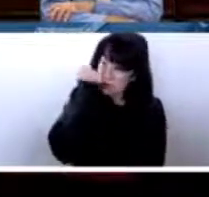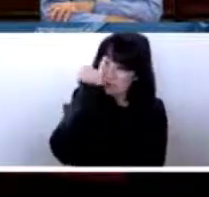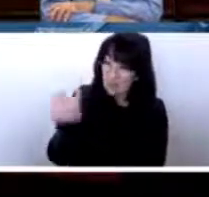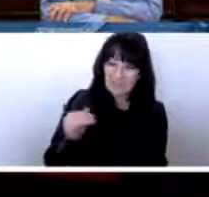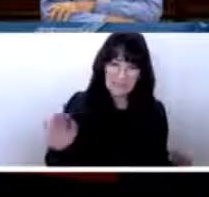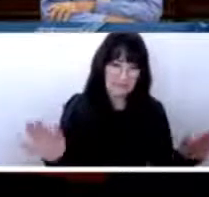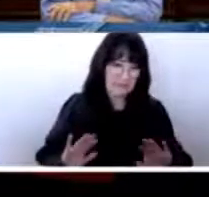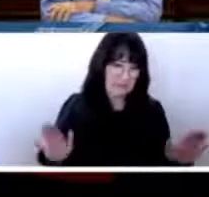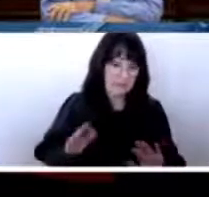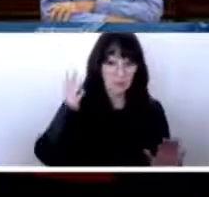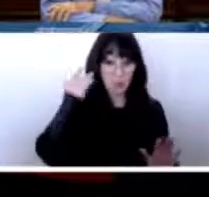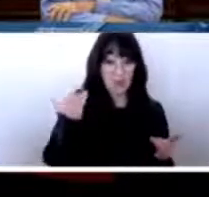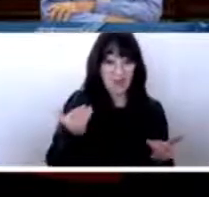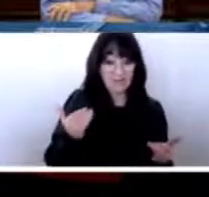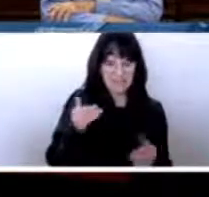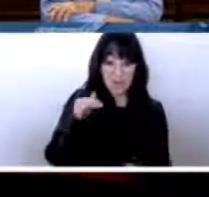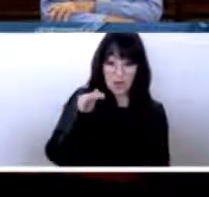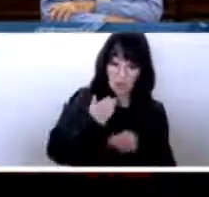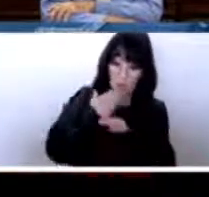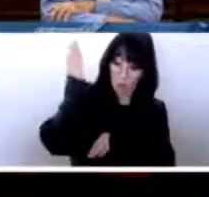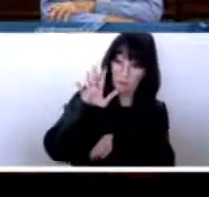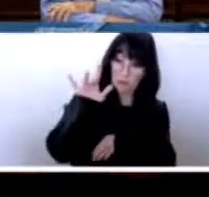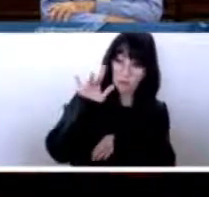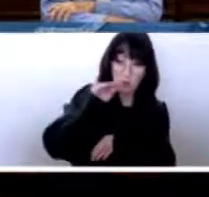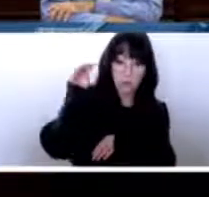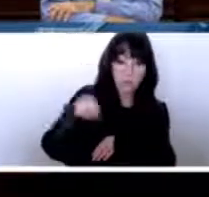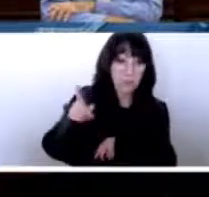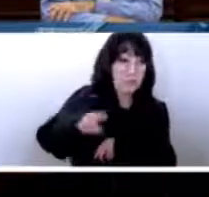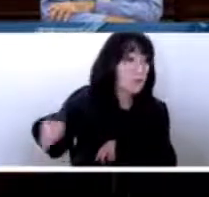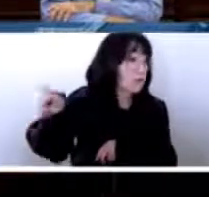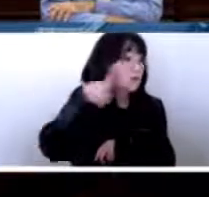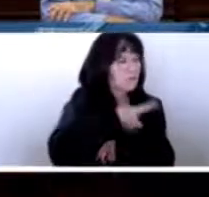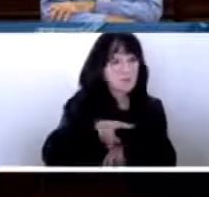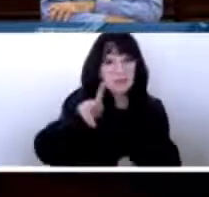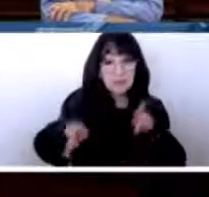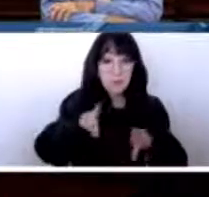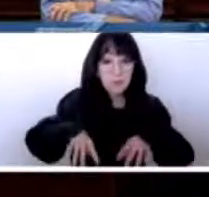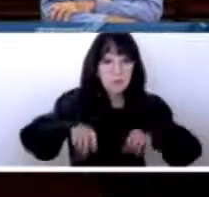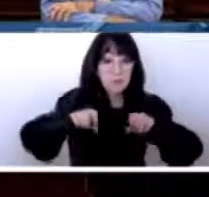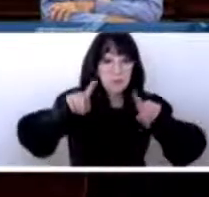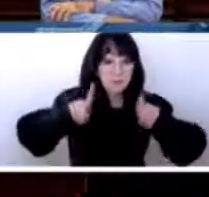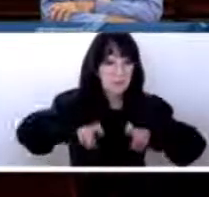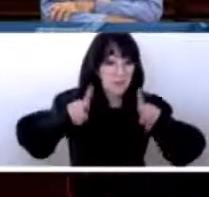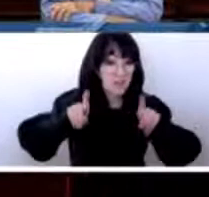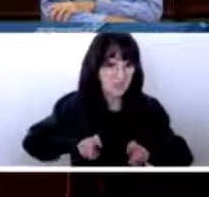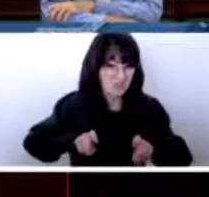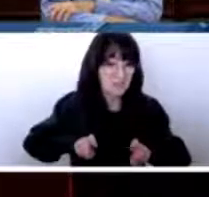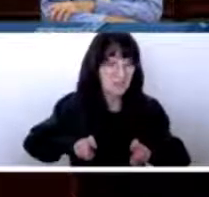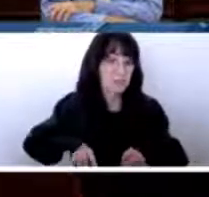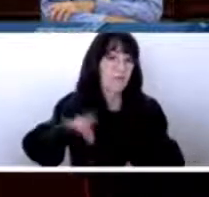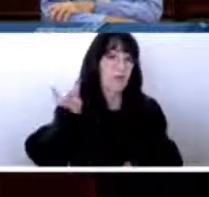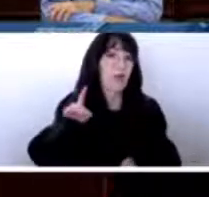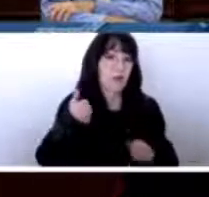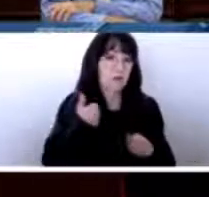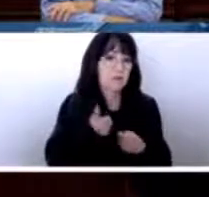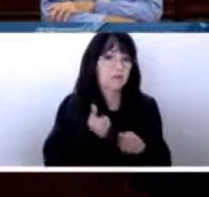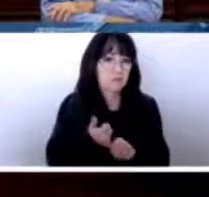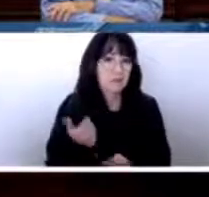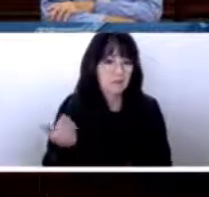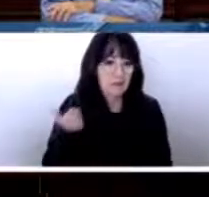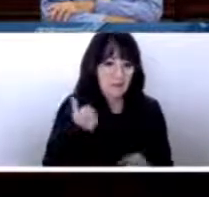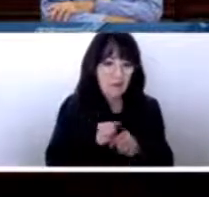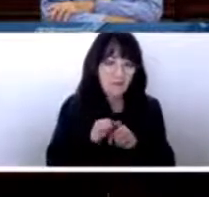of the people, over 25% of the people are getting tested or testing positive, you know that the prevalence